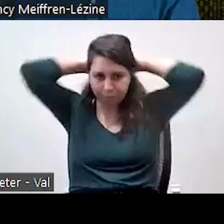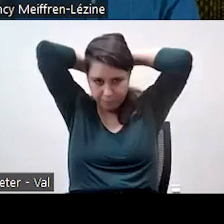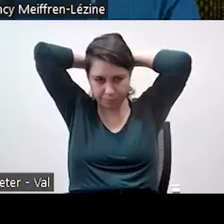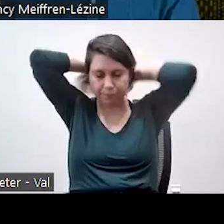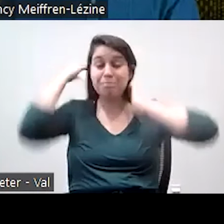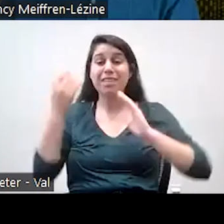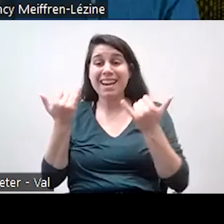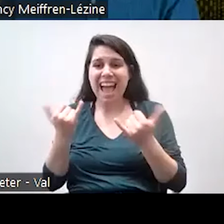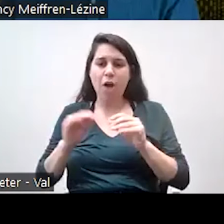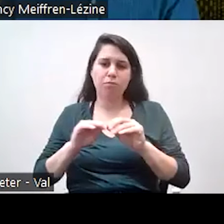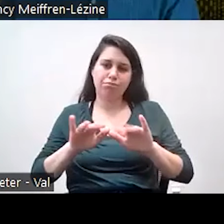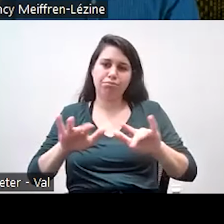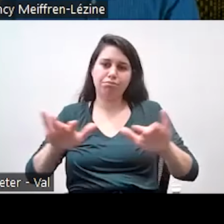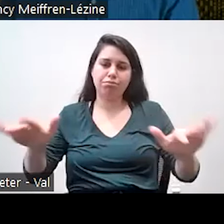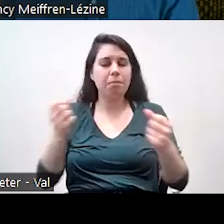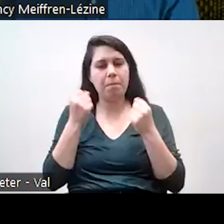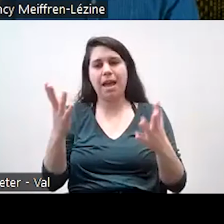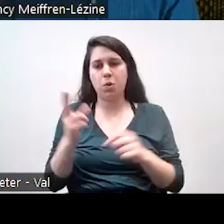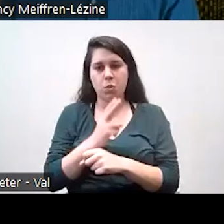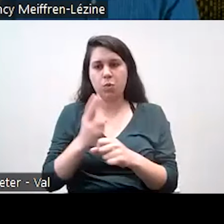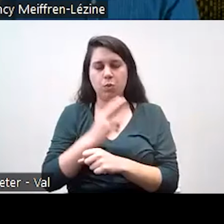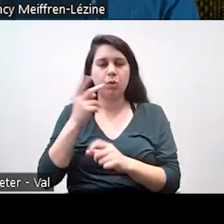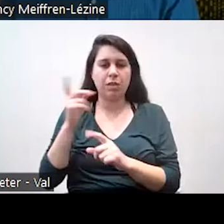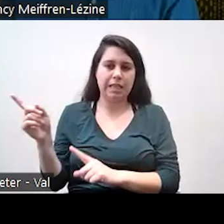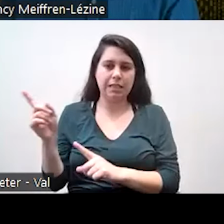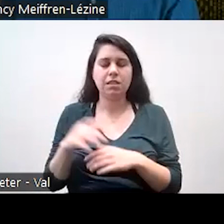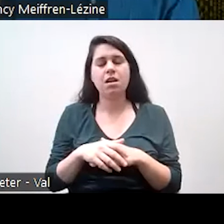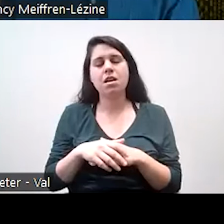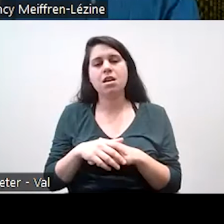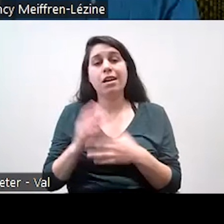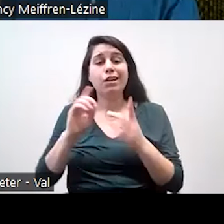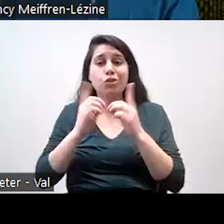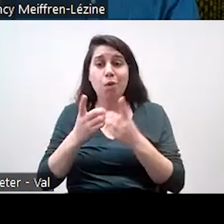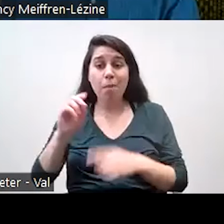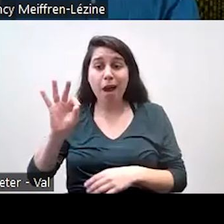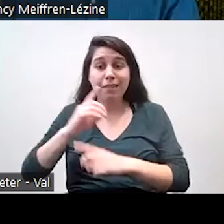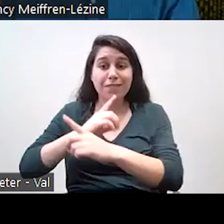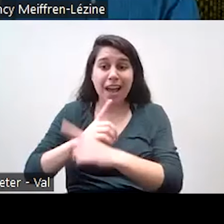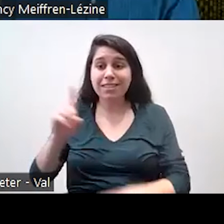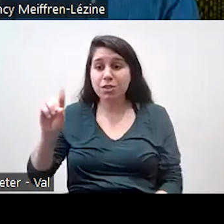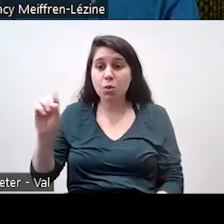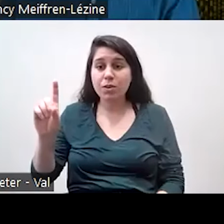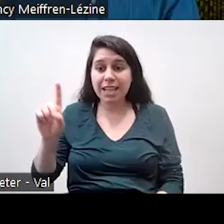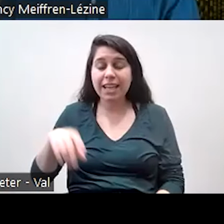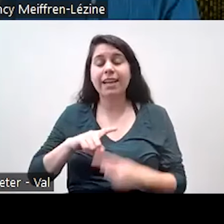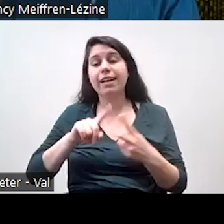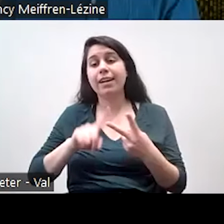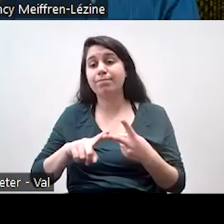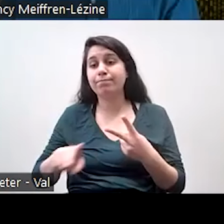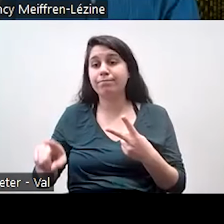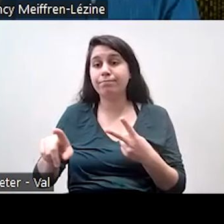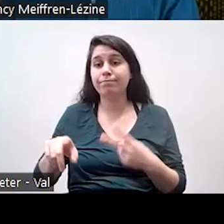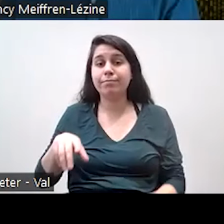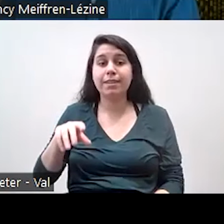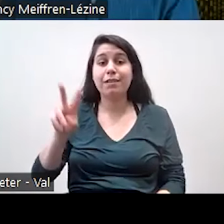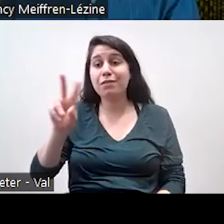more places. I believe it's been used in Department of Defense, as well as VA